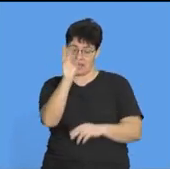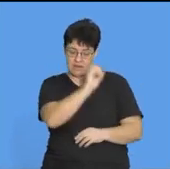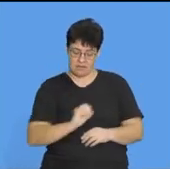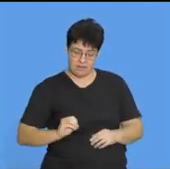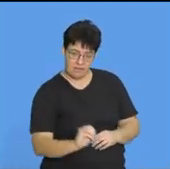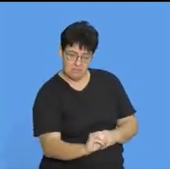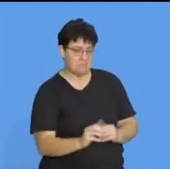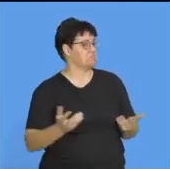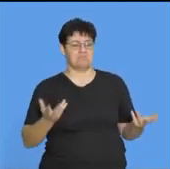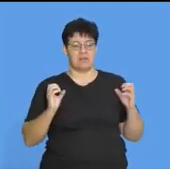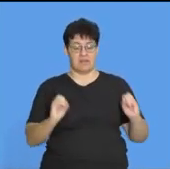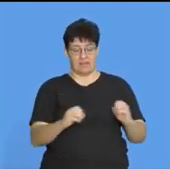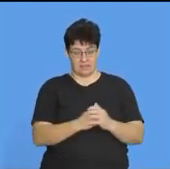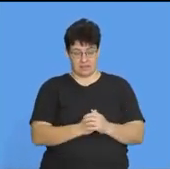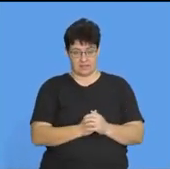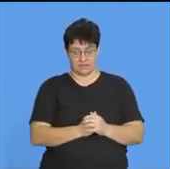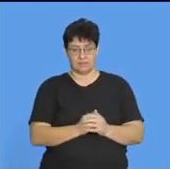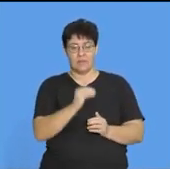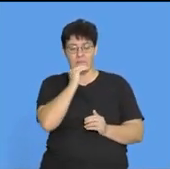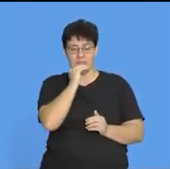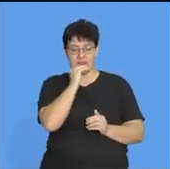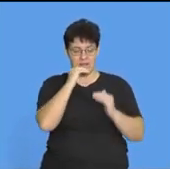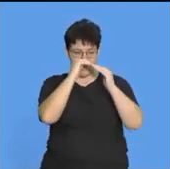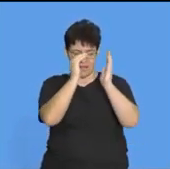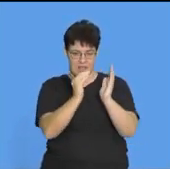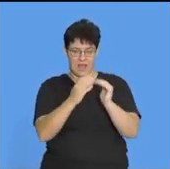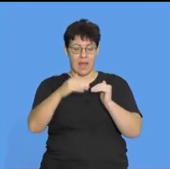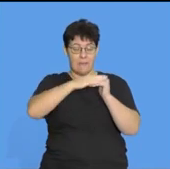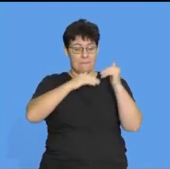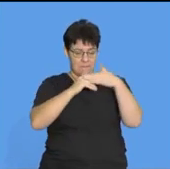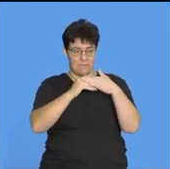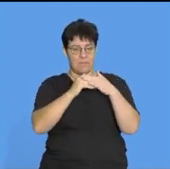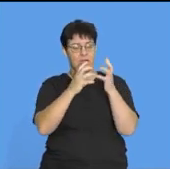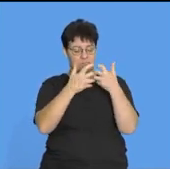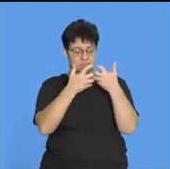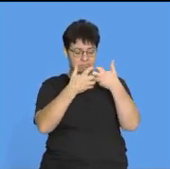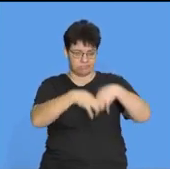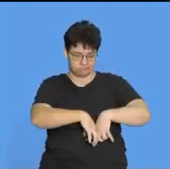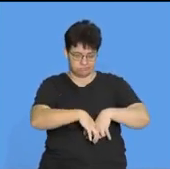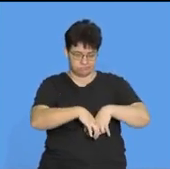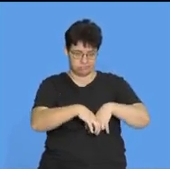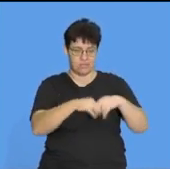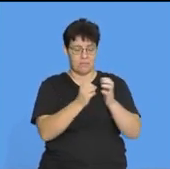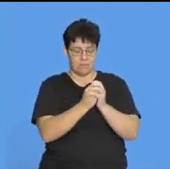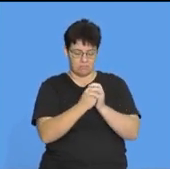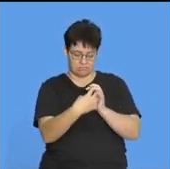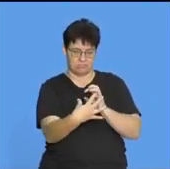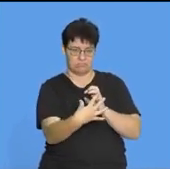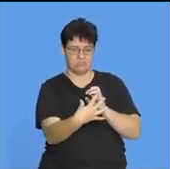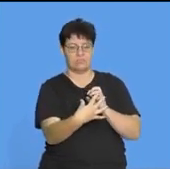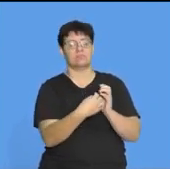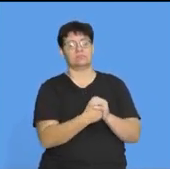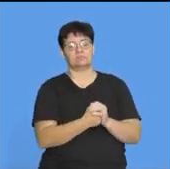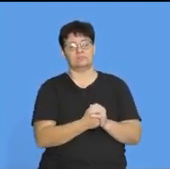What happens then is that the upper layers of the endometrium membrane break down and are released with